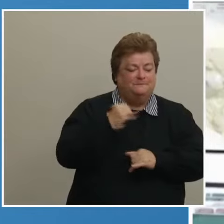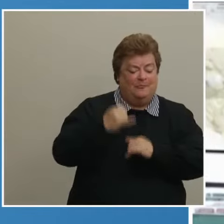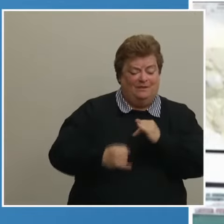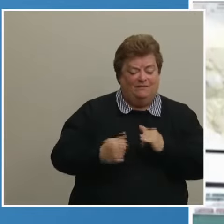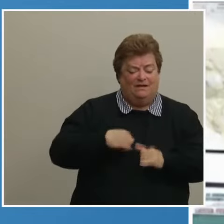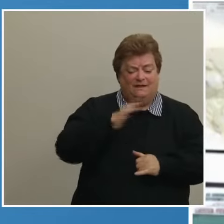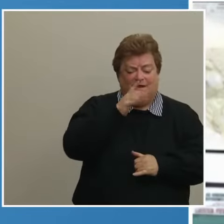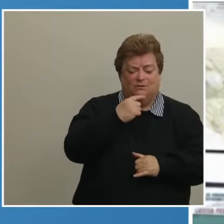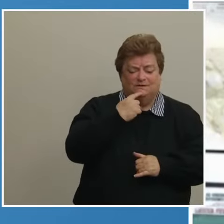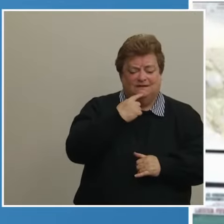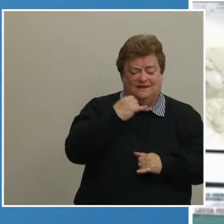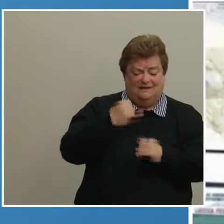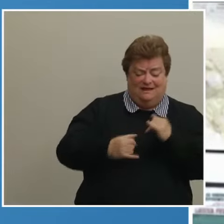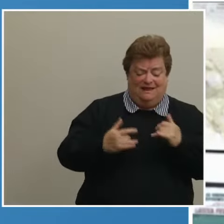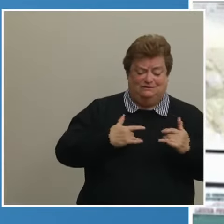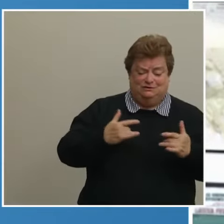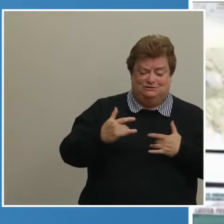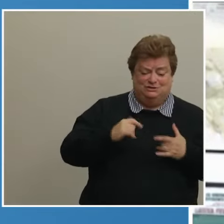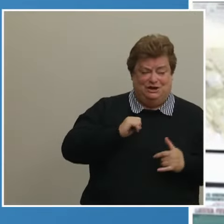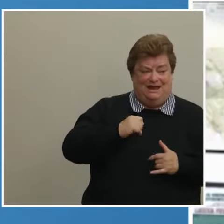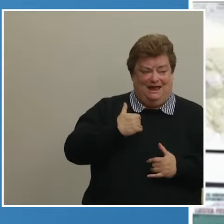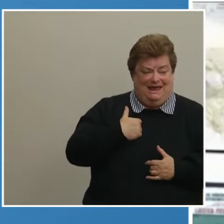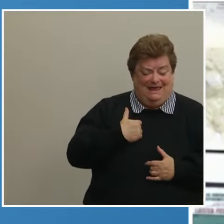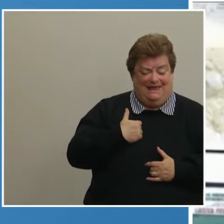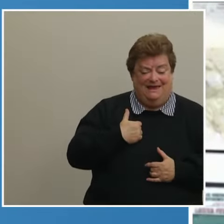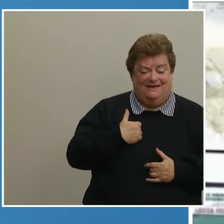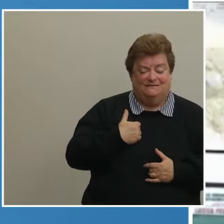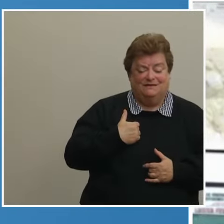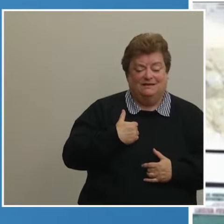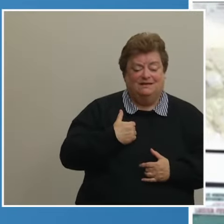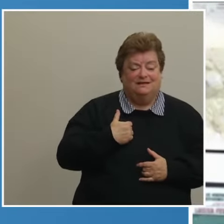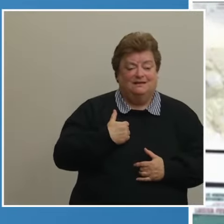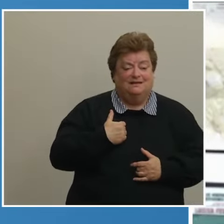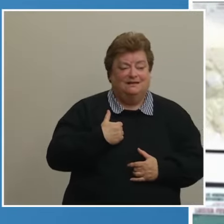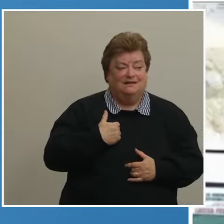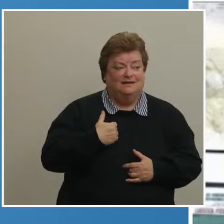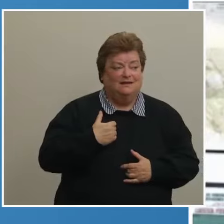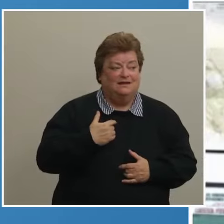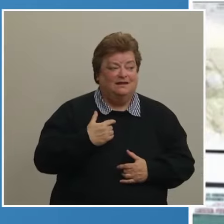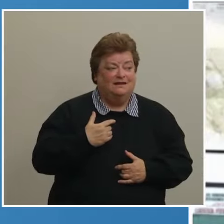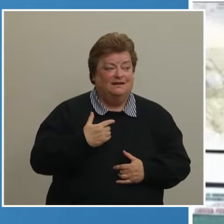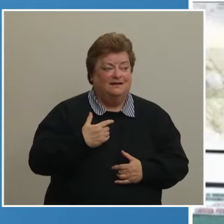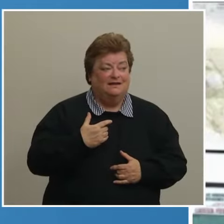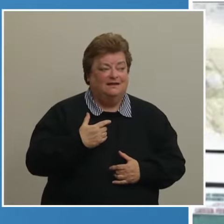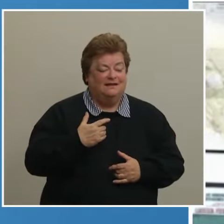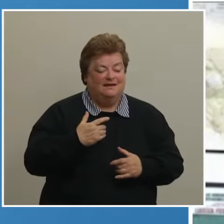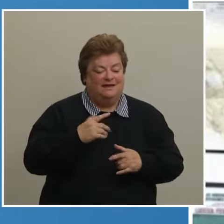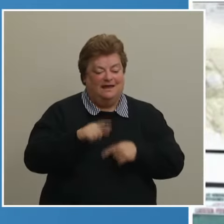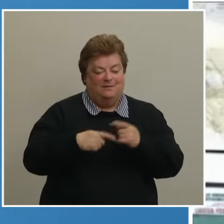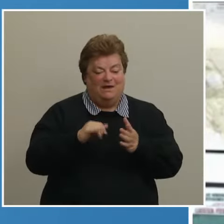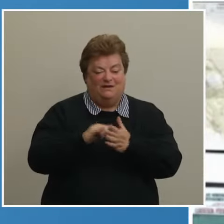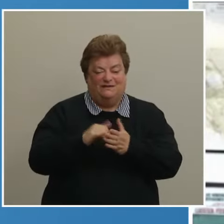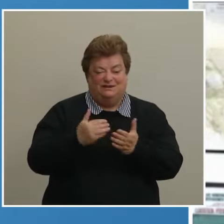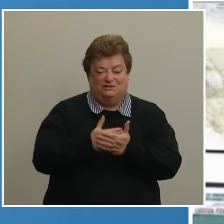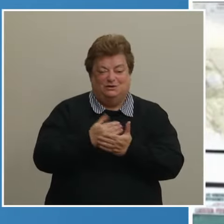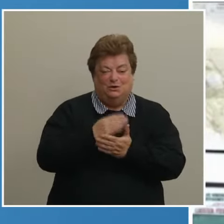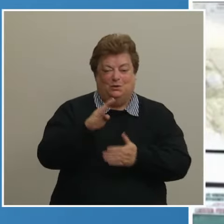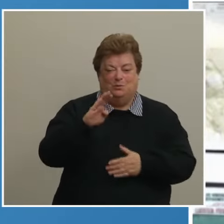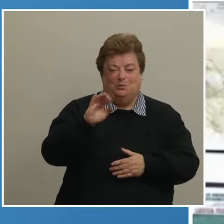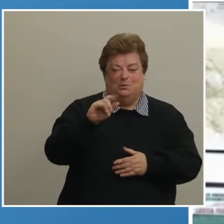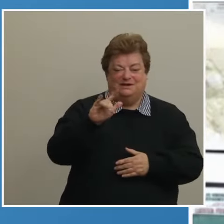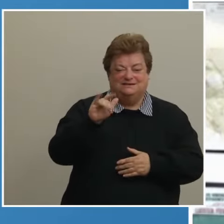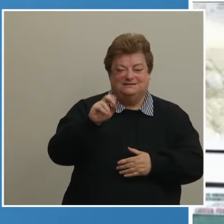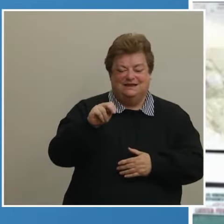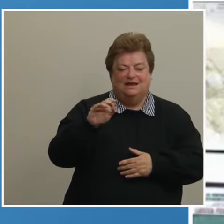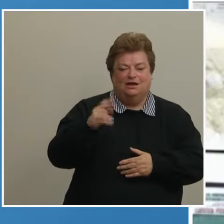say that the last concern that I have and many experts have is regarding this new Brazilian variant, otherwise